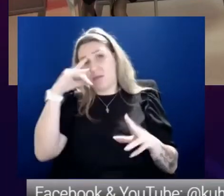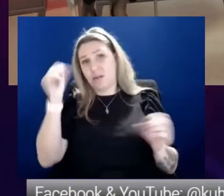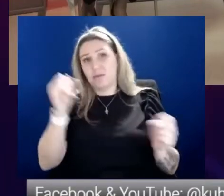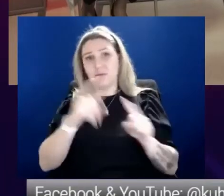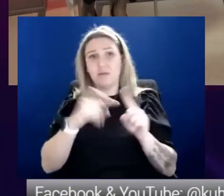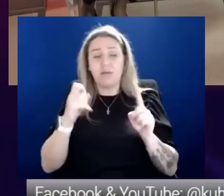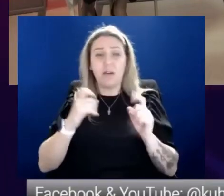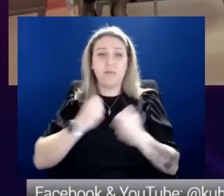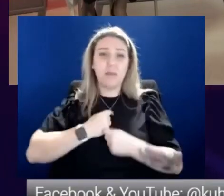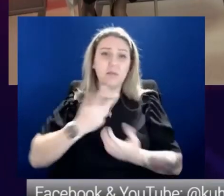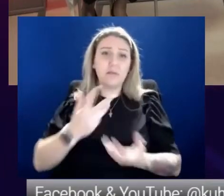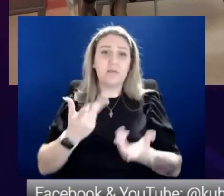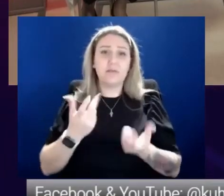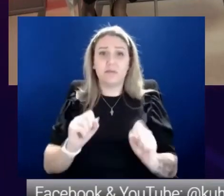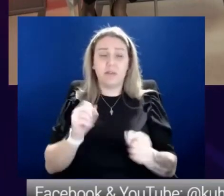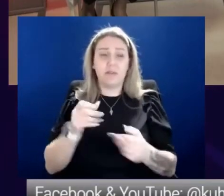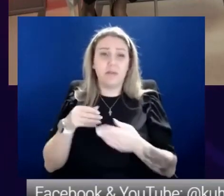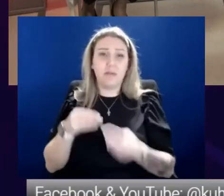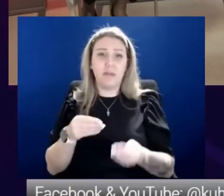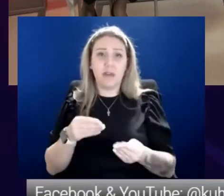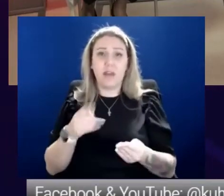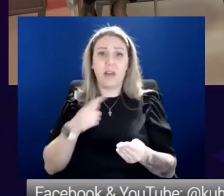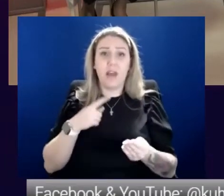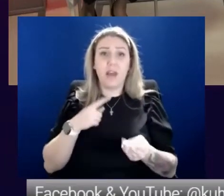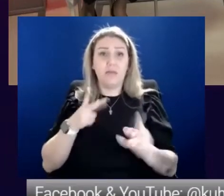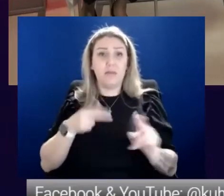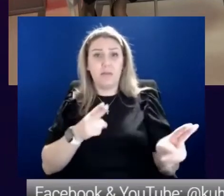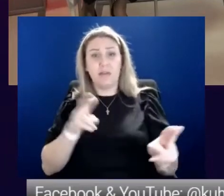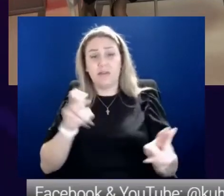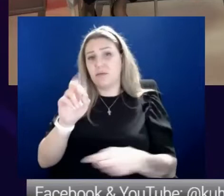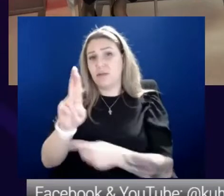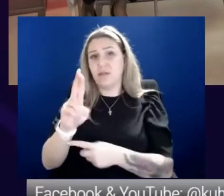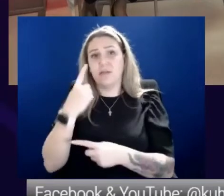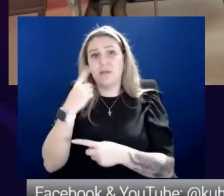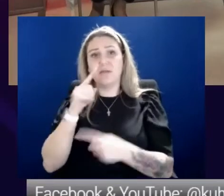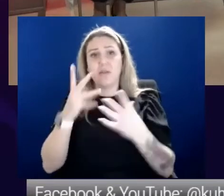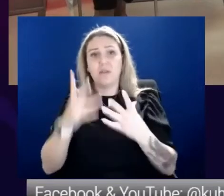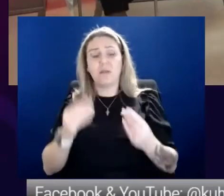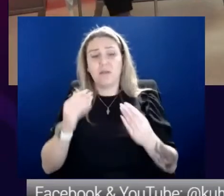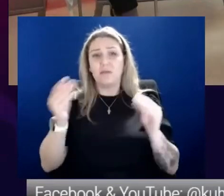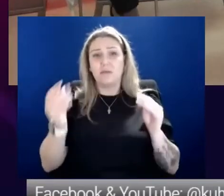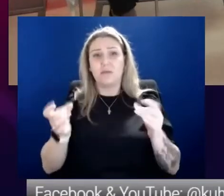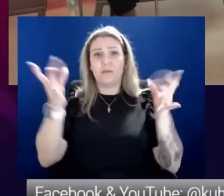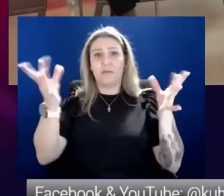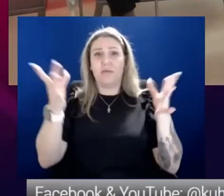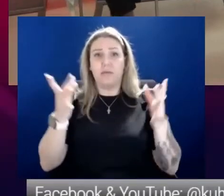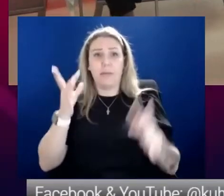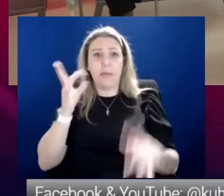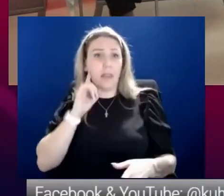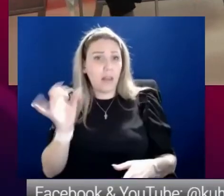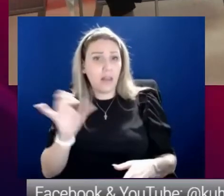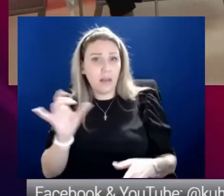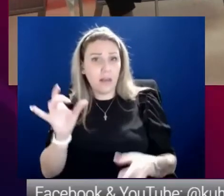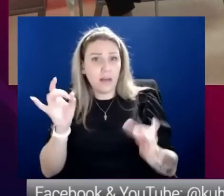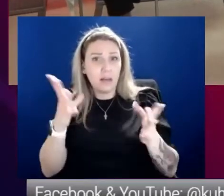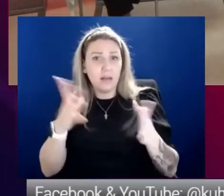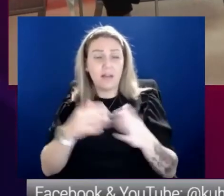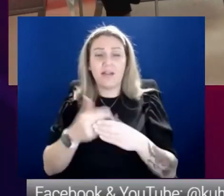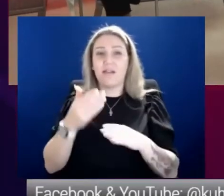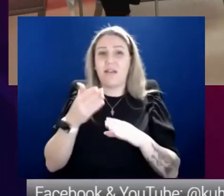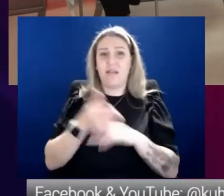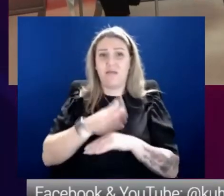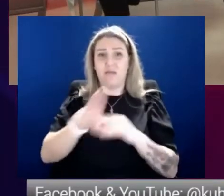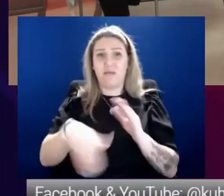feed him. They had to take me to the ER for fluids. It was a disaster." This sounds like a disaster. "And even after all that, some